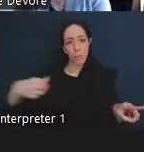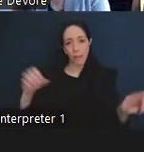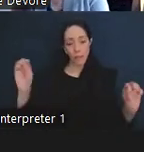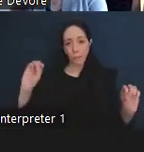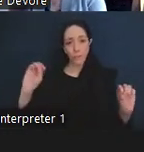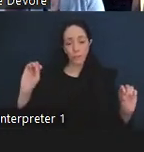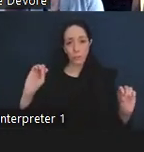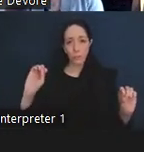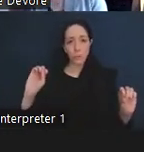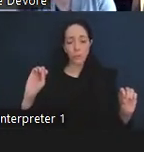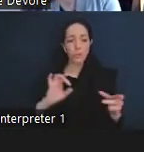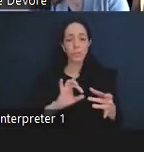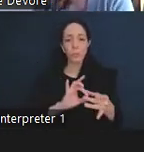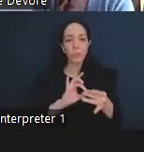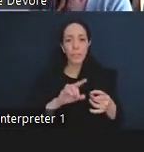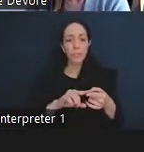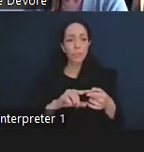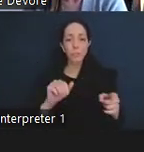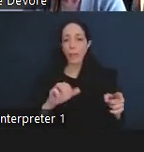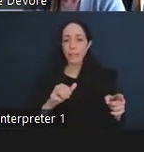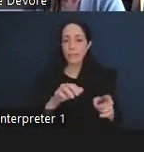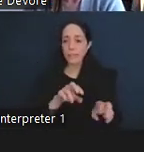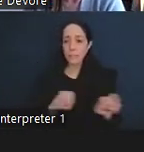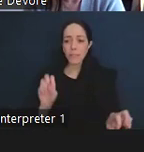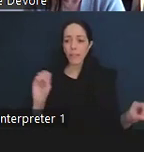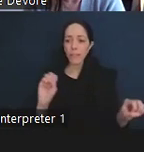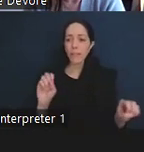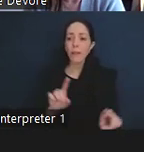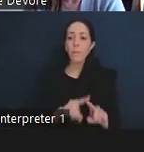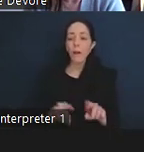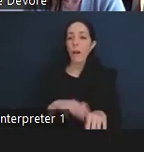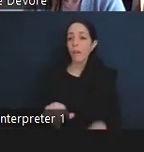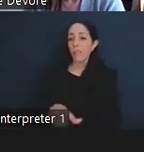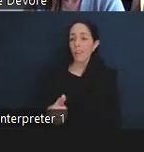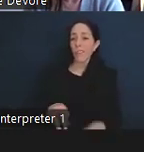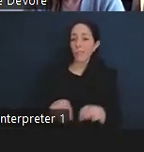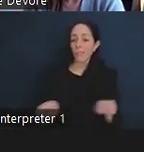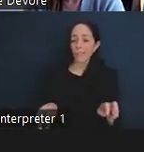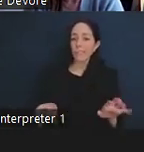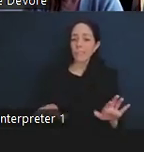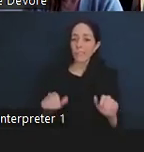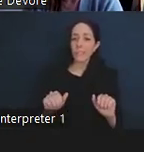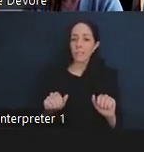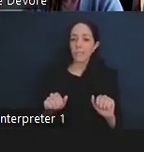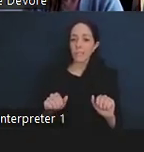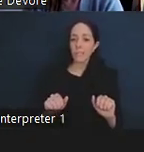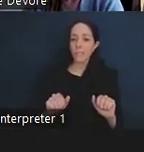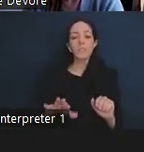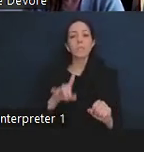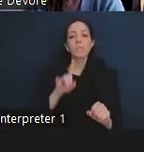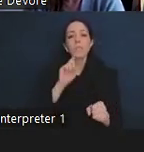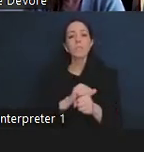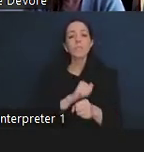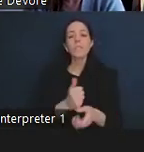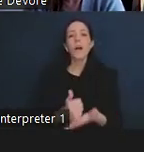anything related to the ACE committee, but on other committees I've served on, it has literally helped pay my rent,